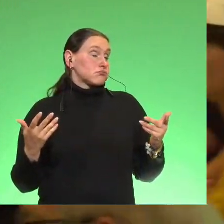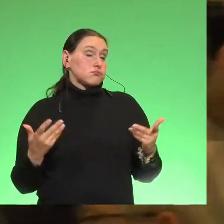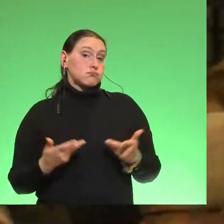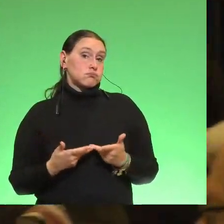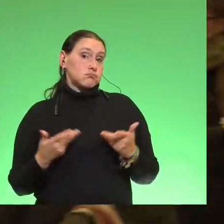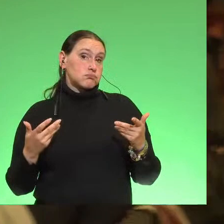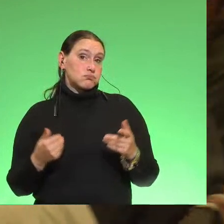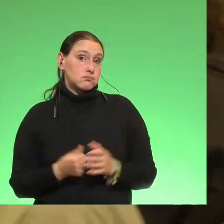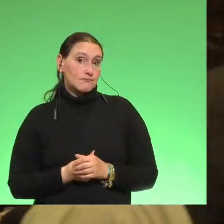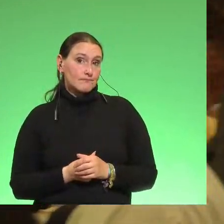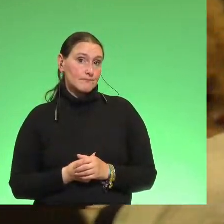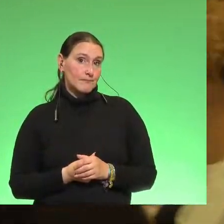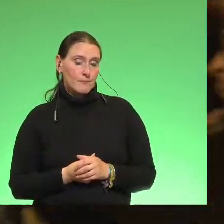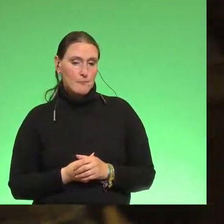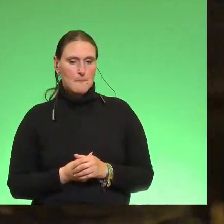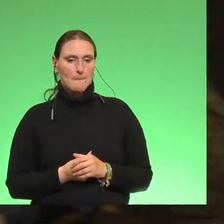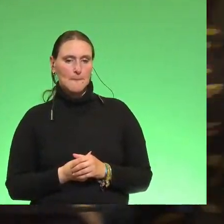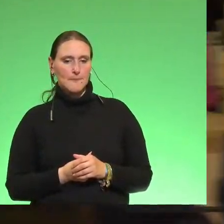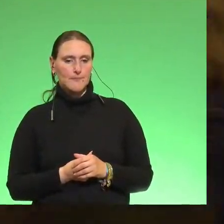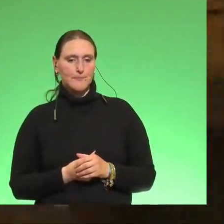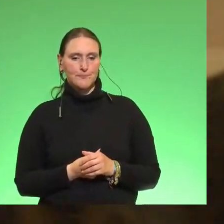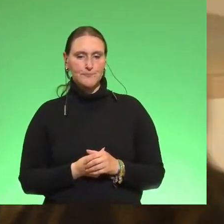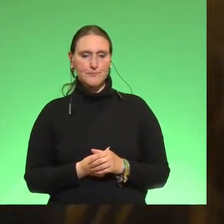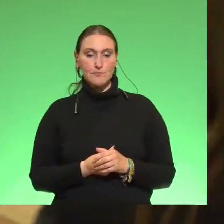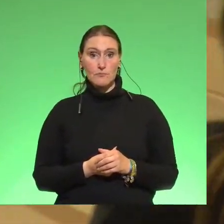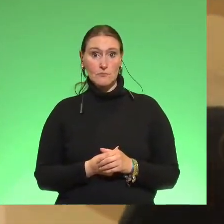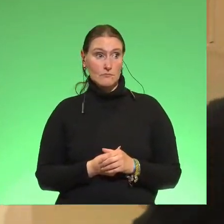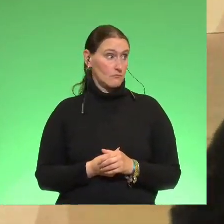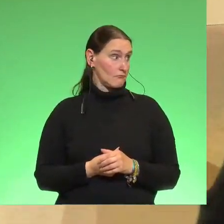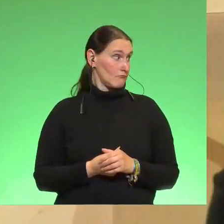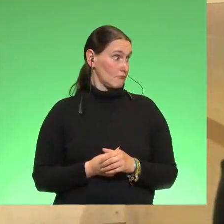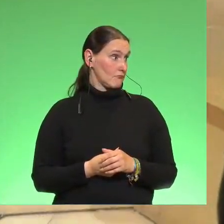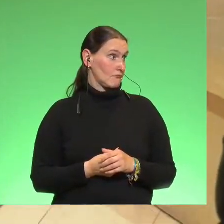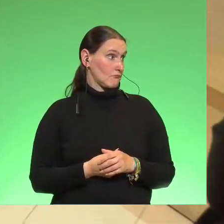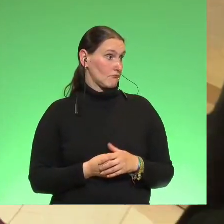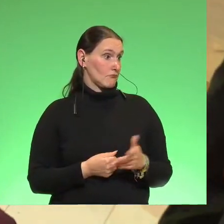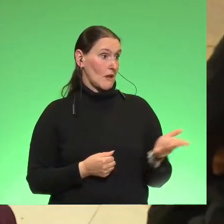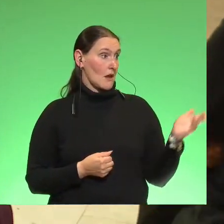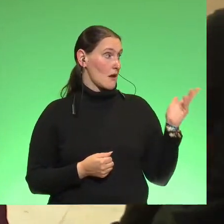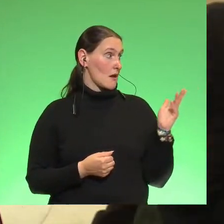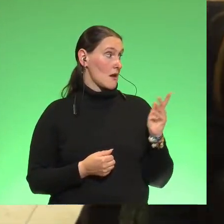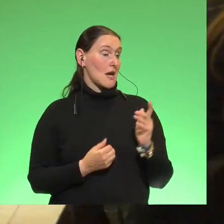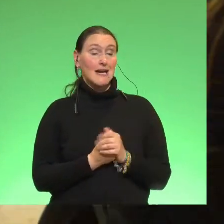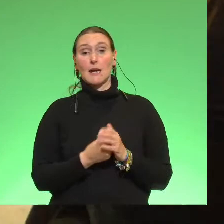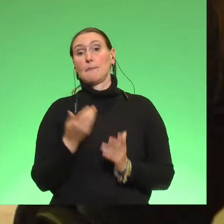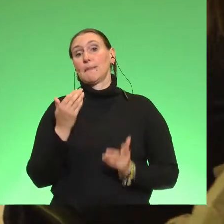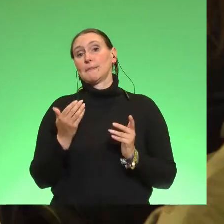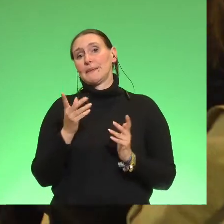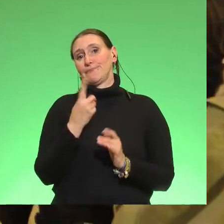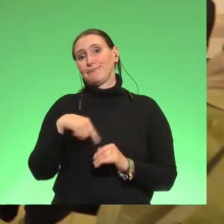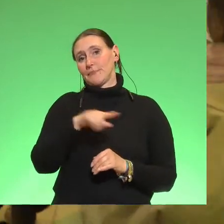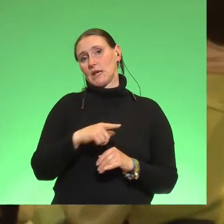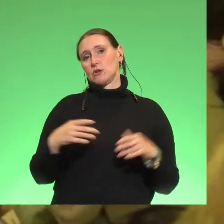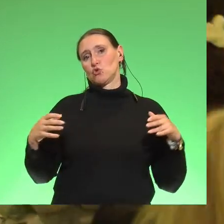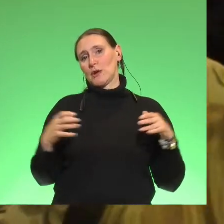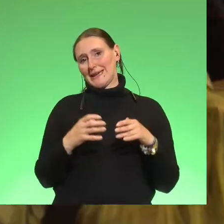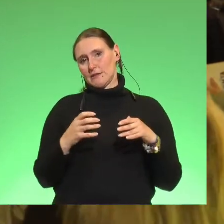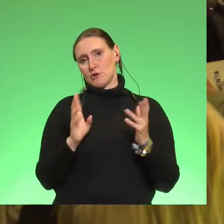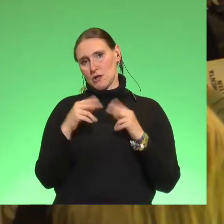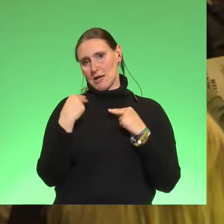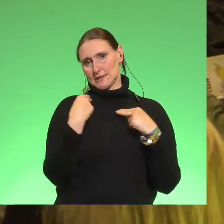Maybe we'll answer it together a bit. There is another thing that I think is important, that is a